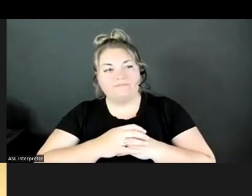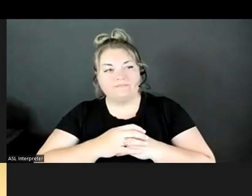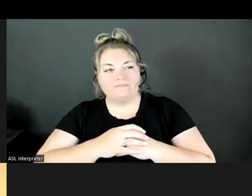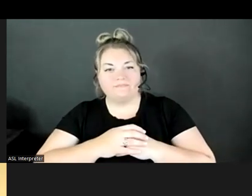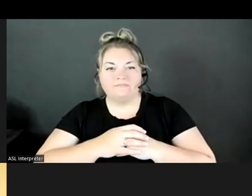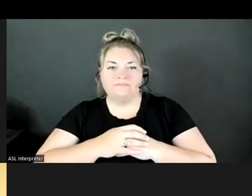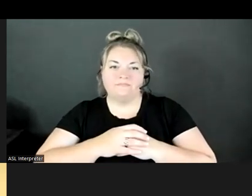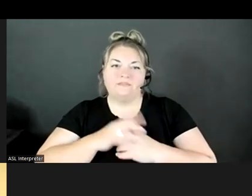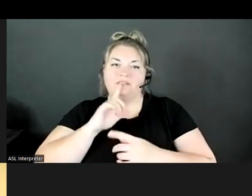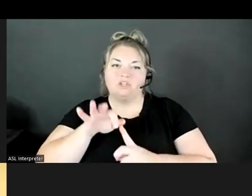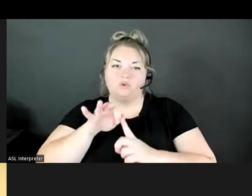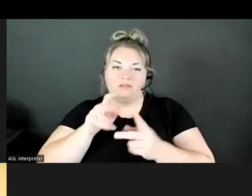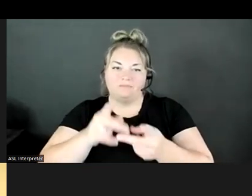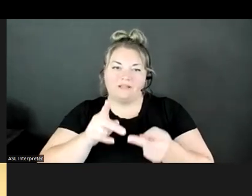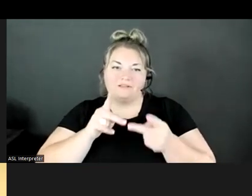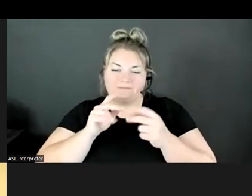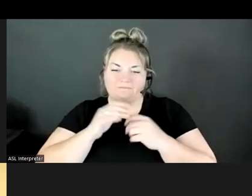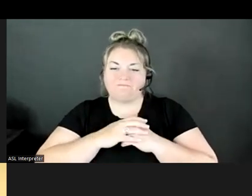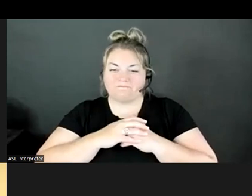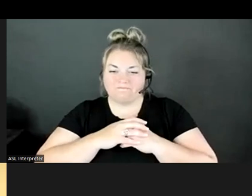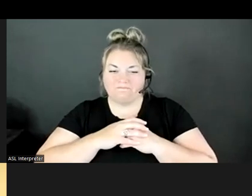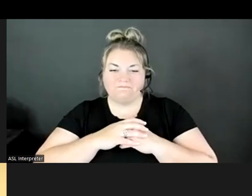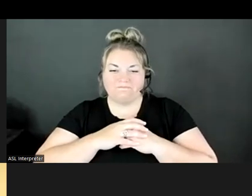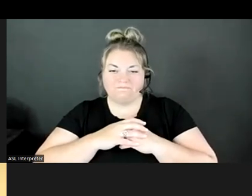It's a unique place.